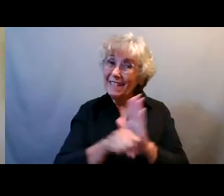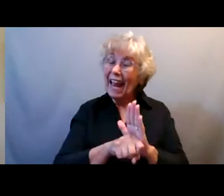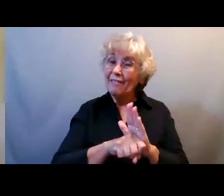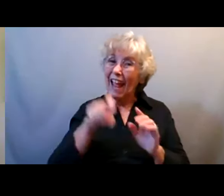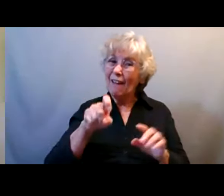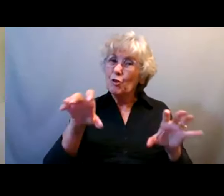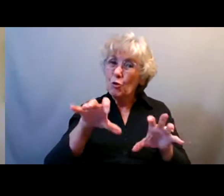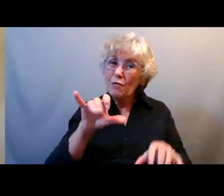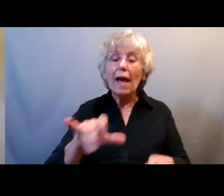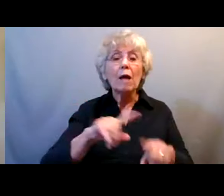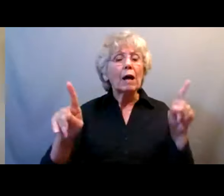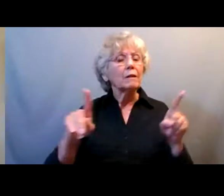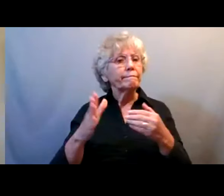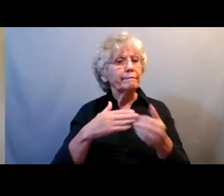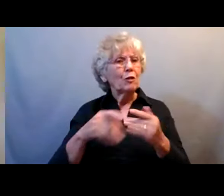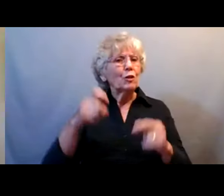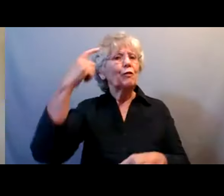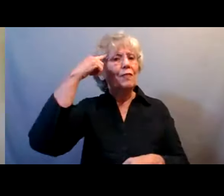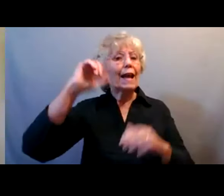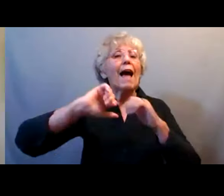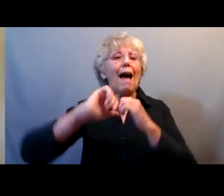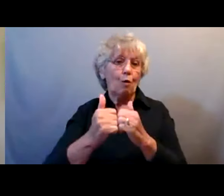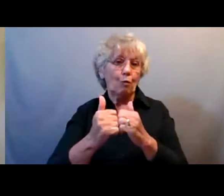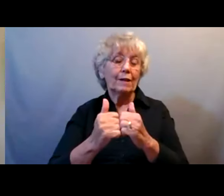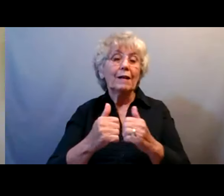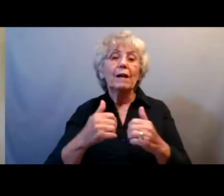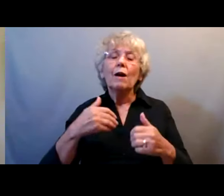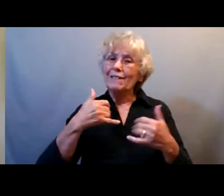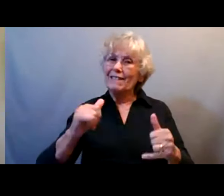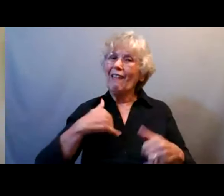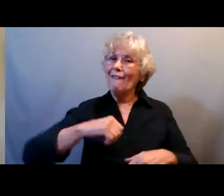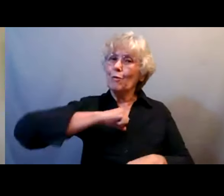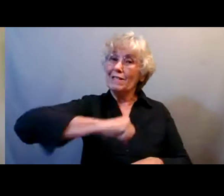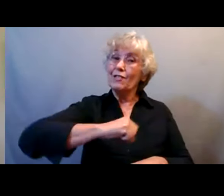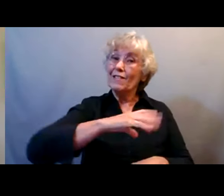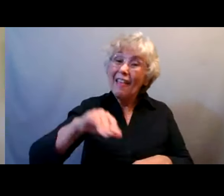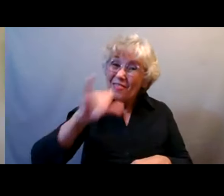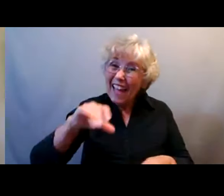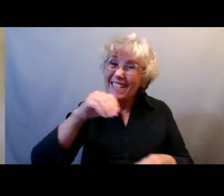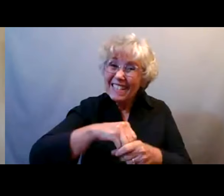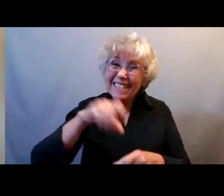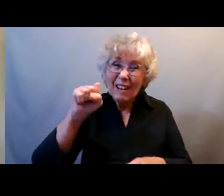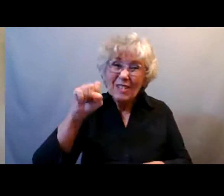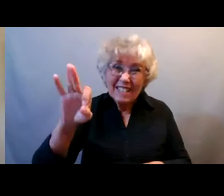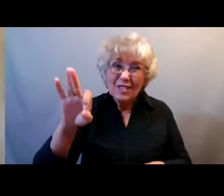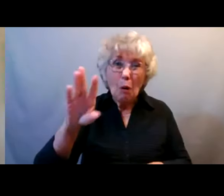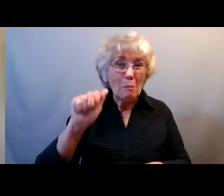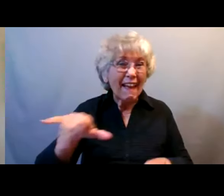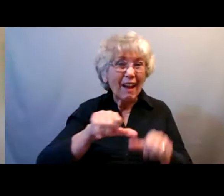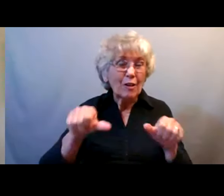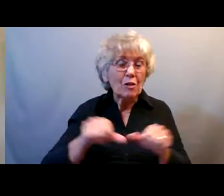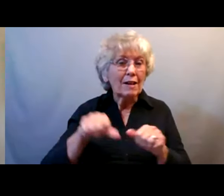put into how that is, because there's still resistance. And this is in San Francisco Bay Area. So I can just imagine how it might be